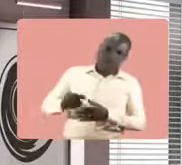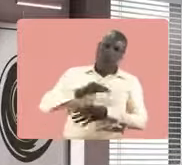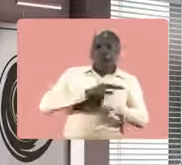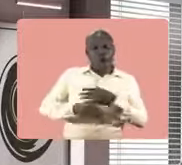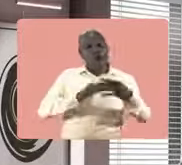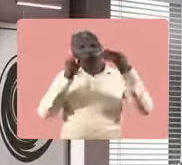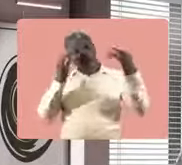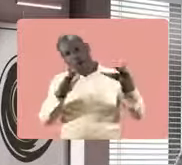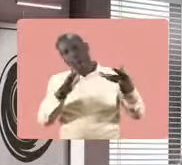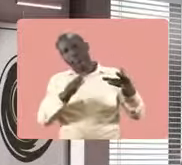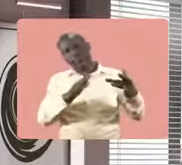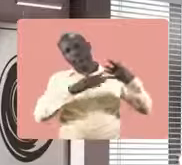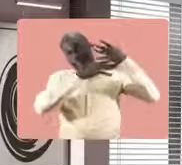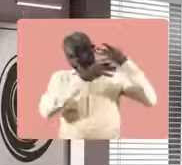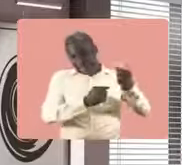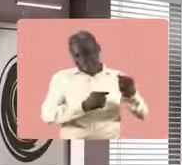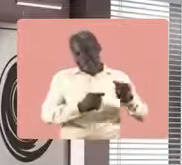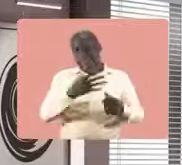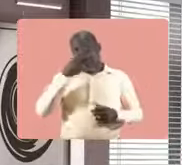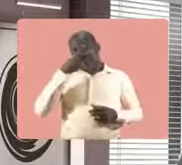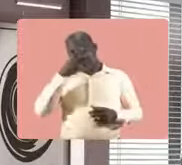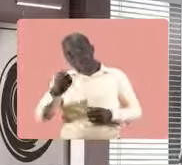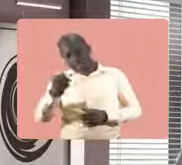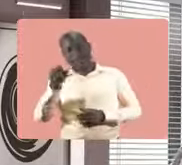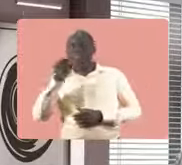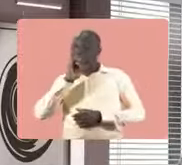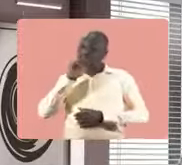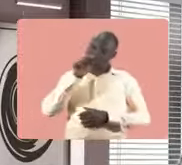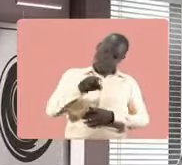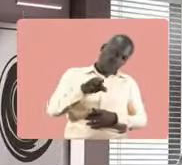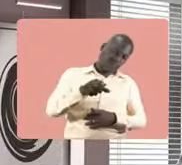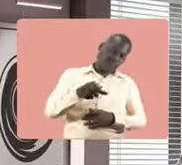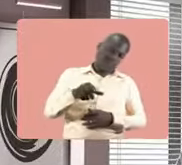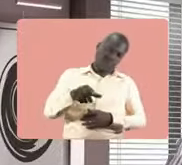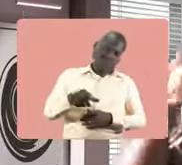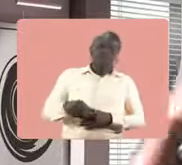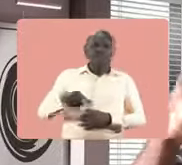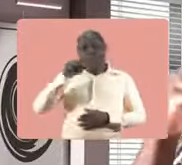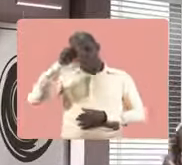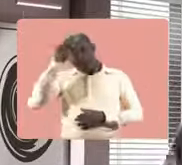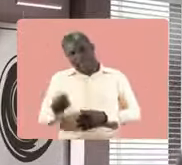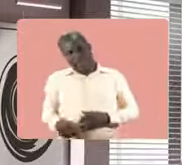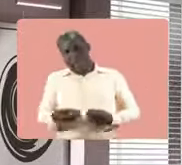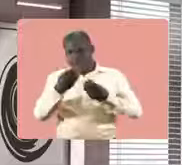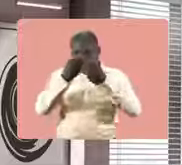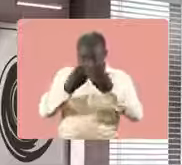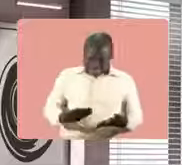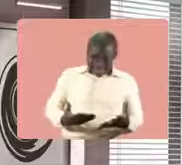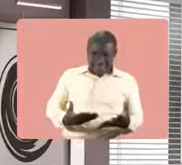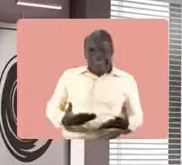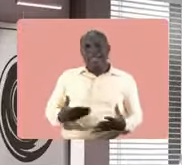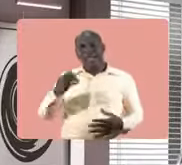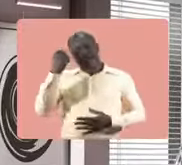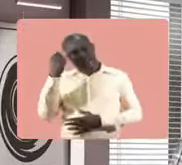a. Bible sɛ ɛno me encounter. Esan sɛ wo ahu de twa sɛ ogitum sa. The chasa uji tum sano ayo ure Yesu